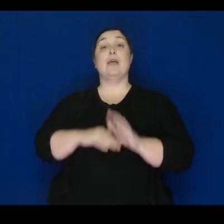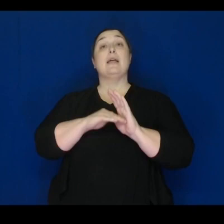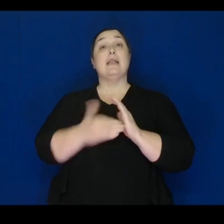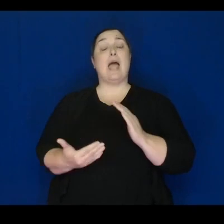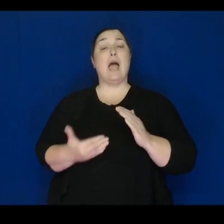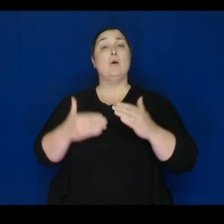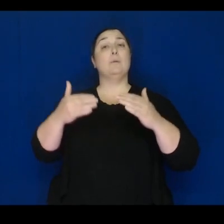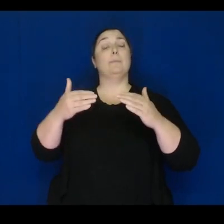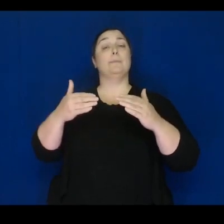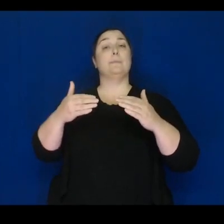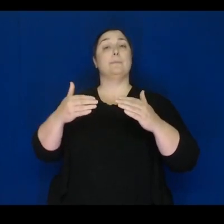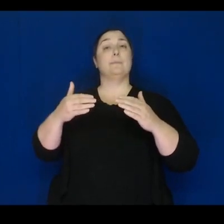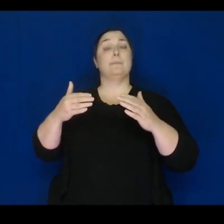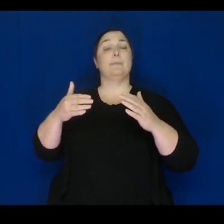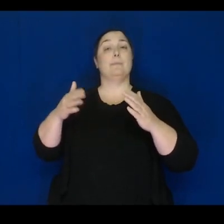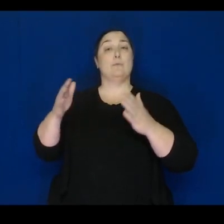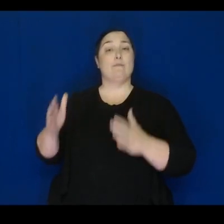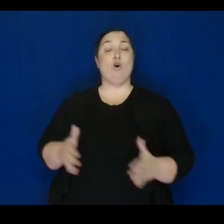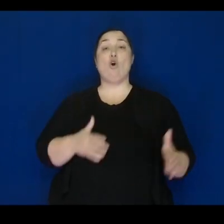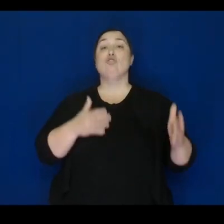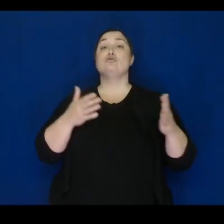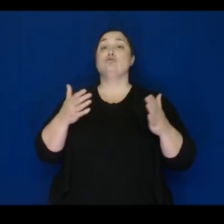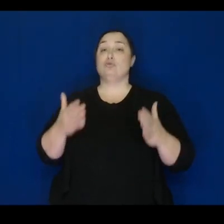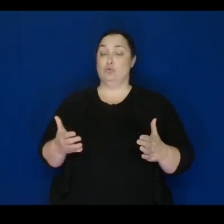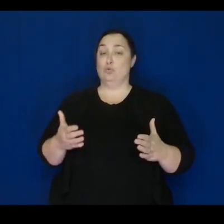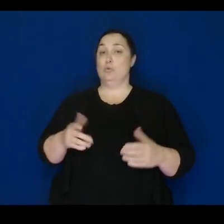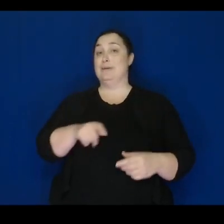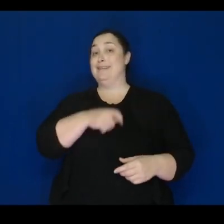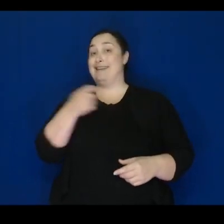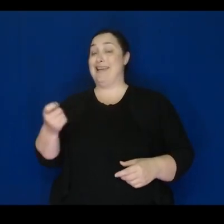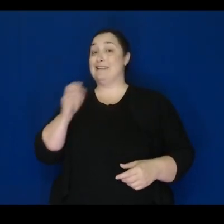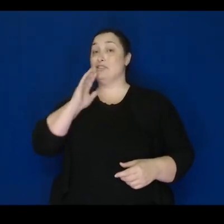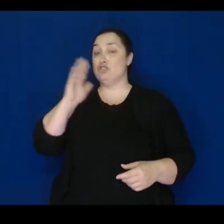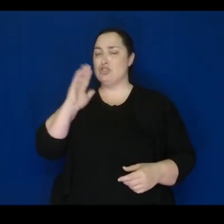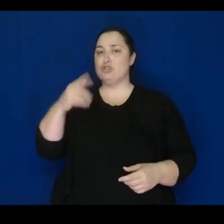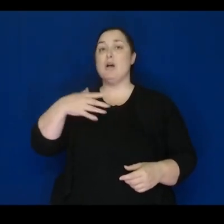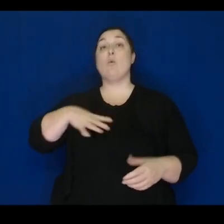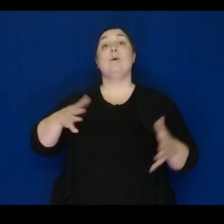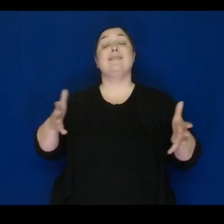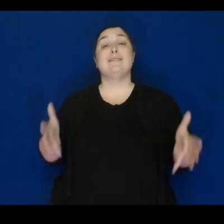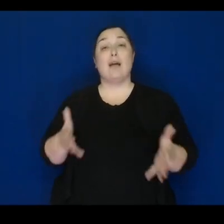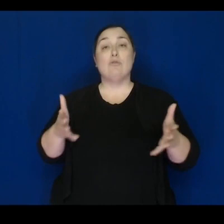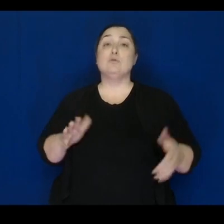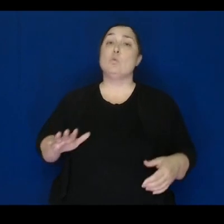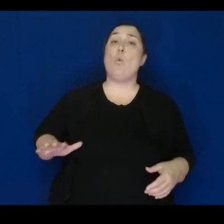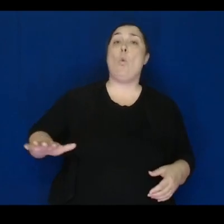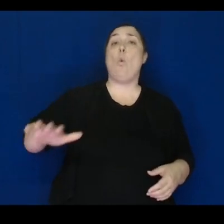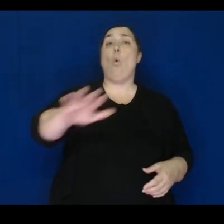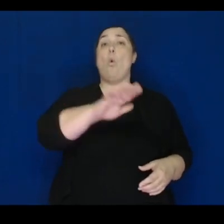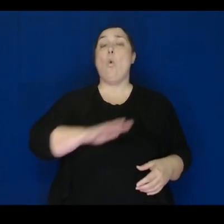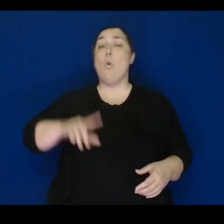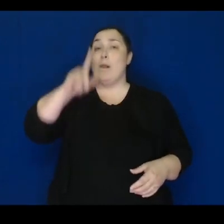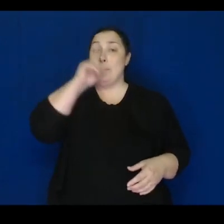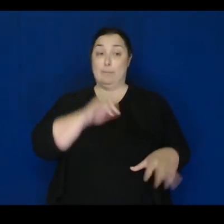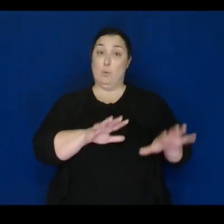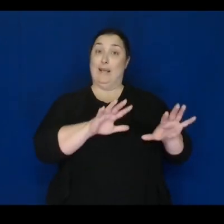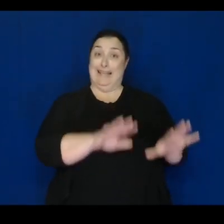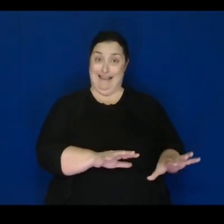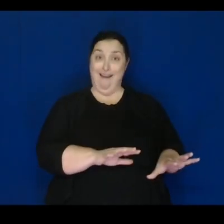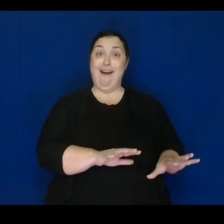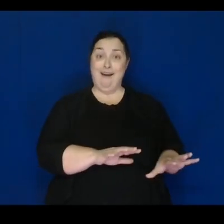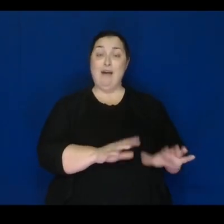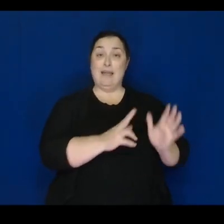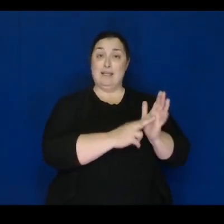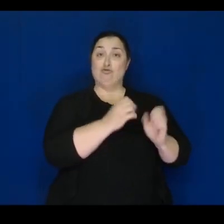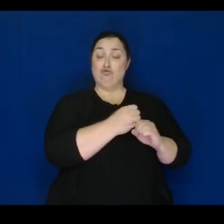on to the next session. But I just want to encourage all of you, people on site at the National